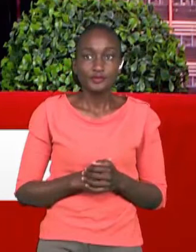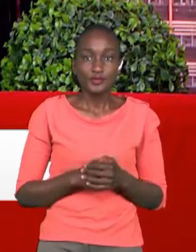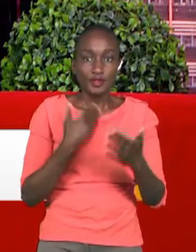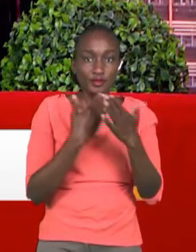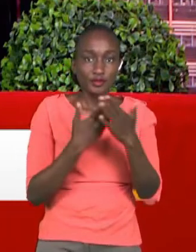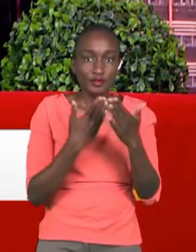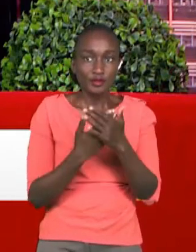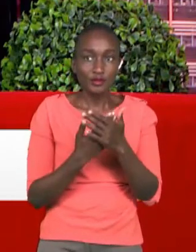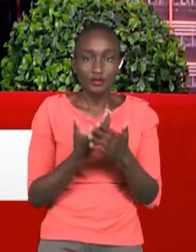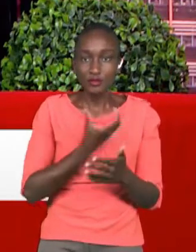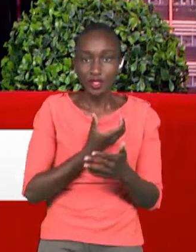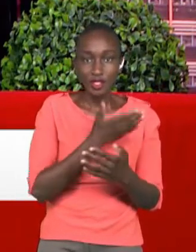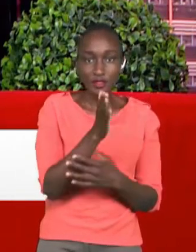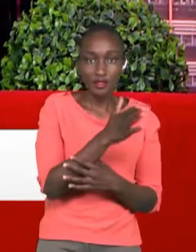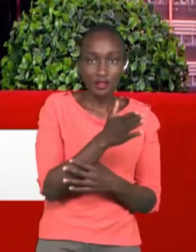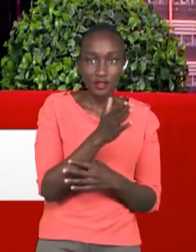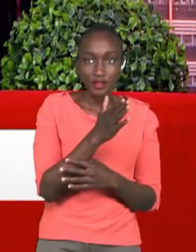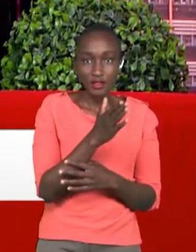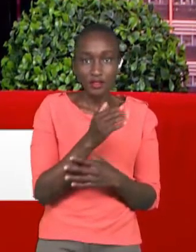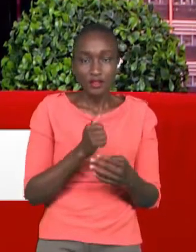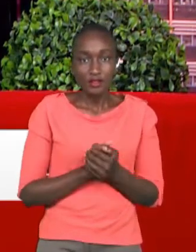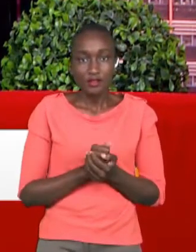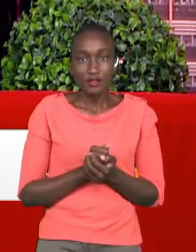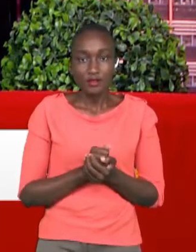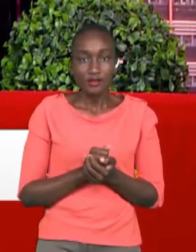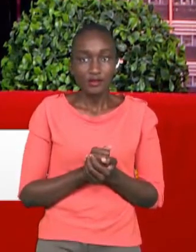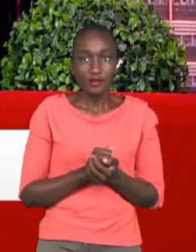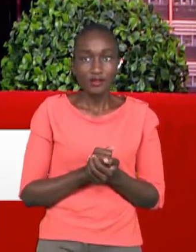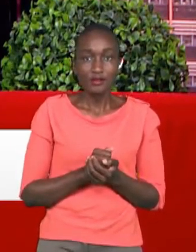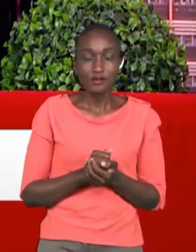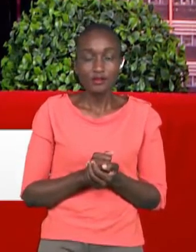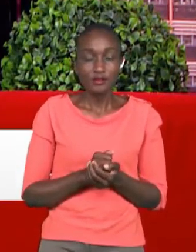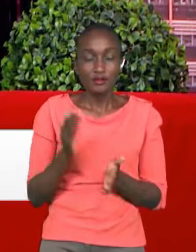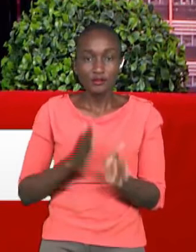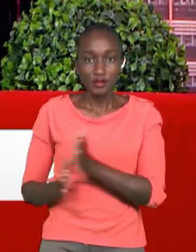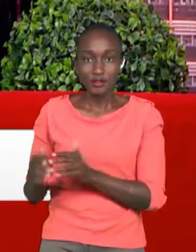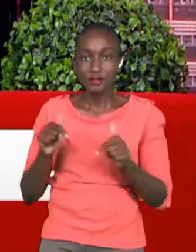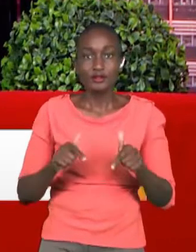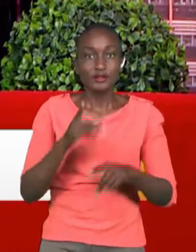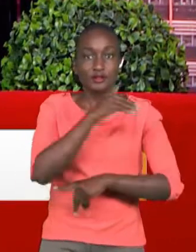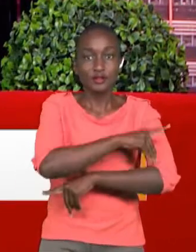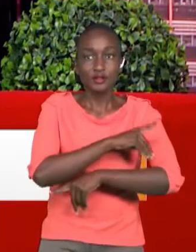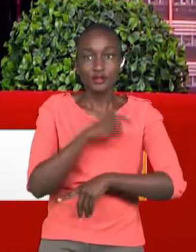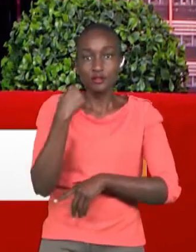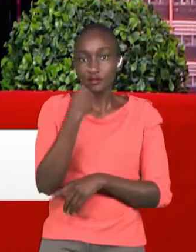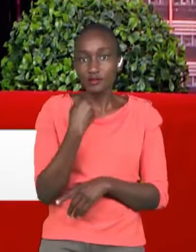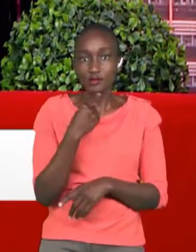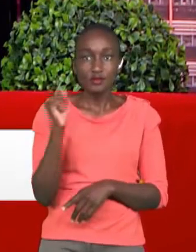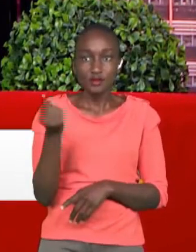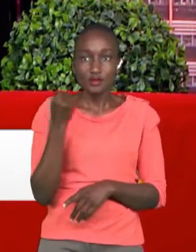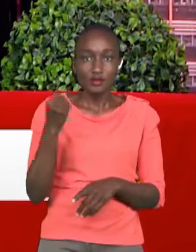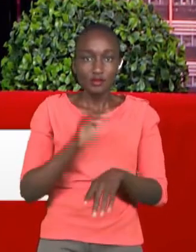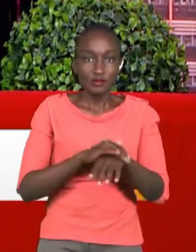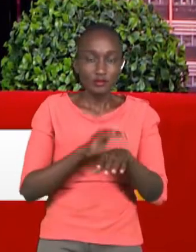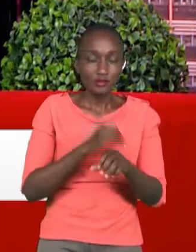His Excellency, High Commission of India, for organizing. And he is our one who is doing a great